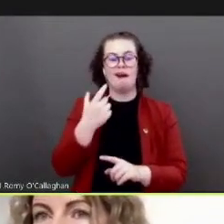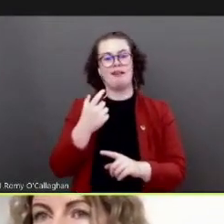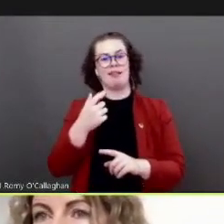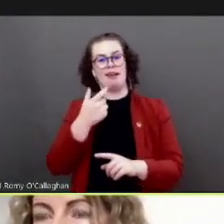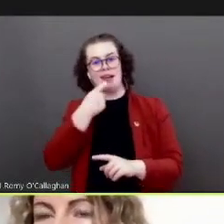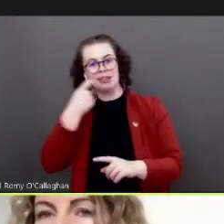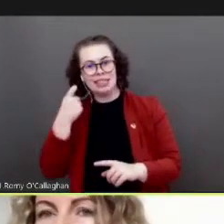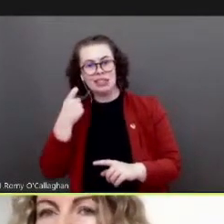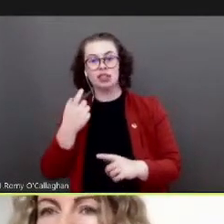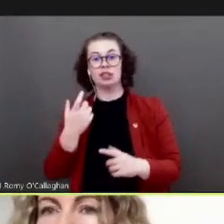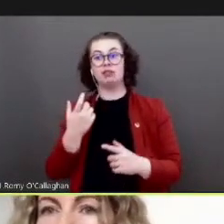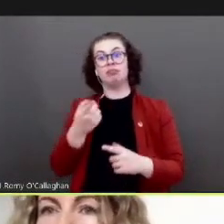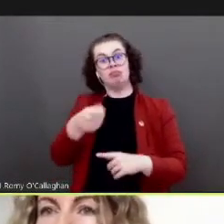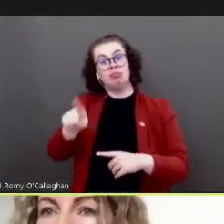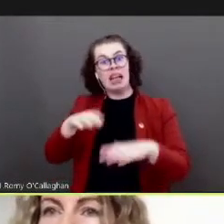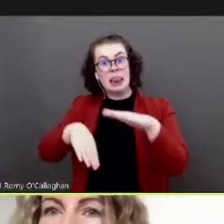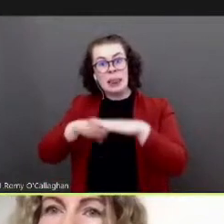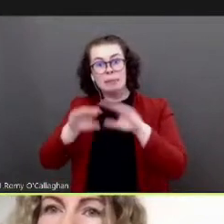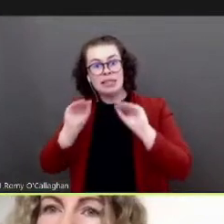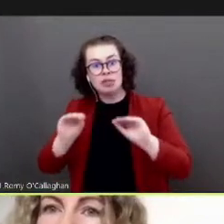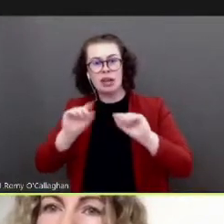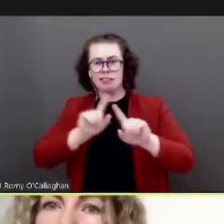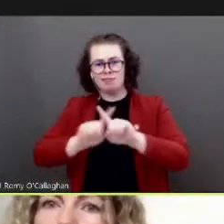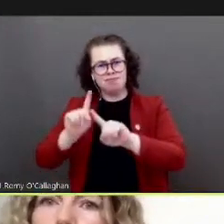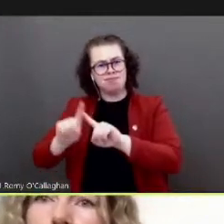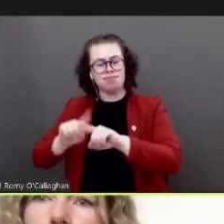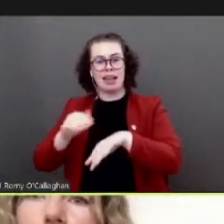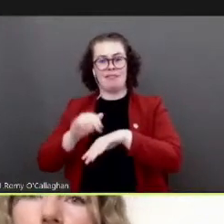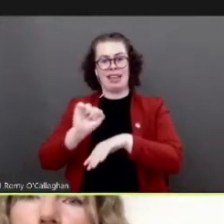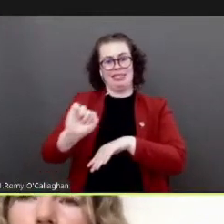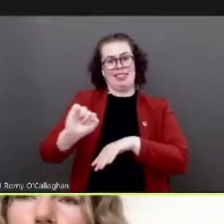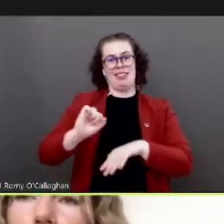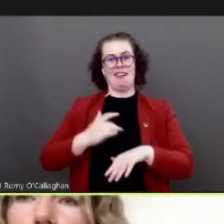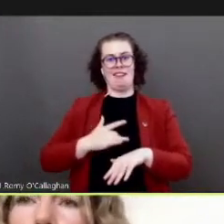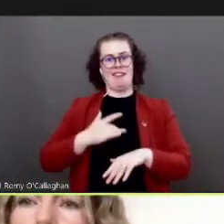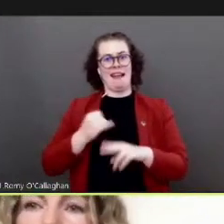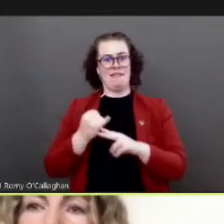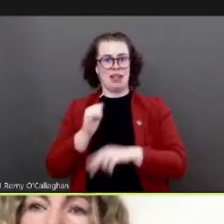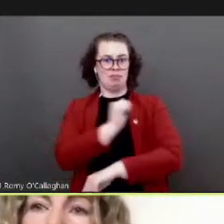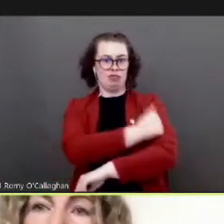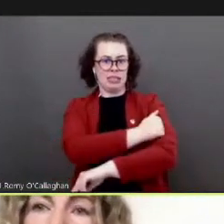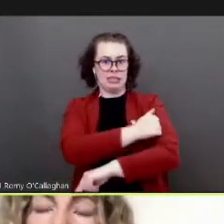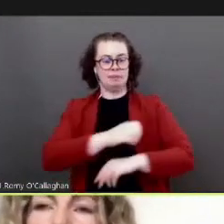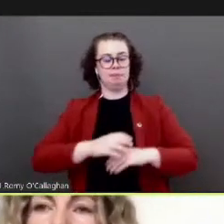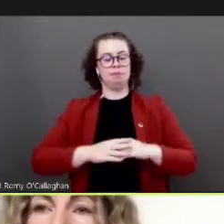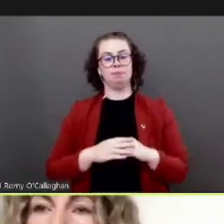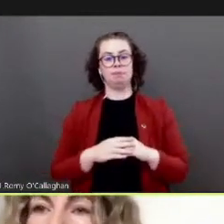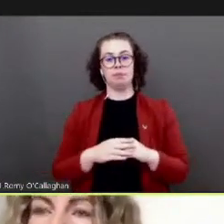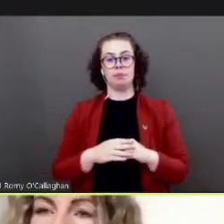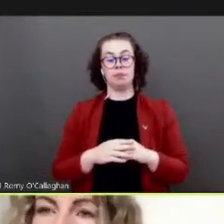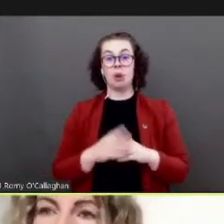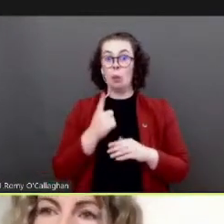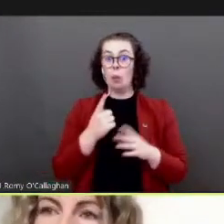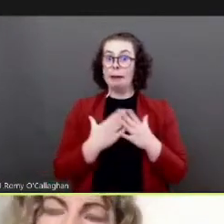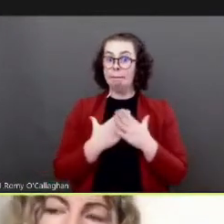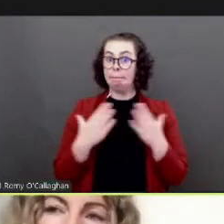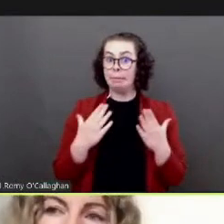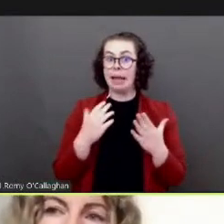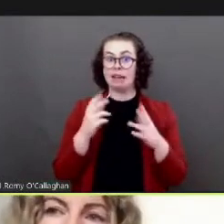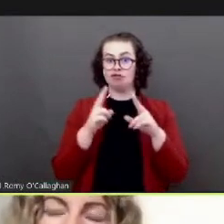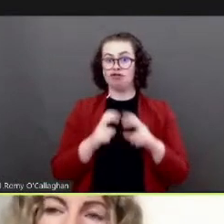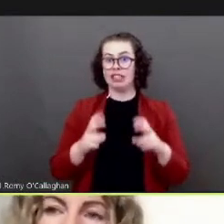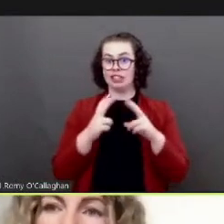education. So if we move on to the next slide, we'll see a little of the findings from a very large UK study.